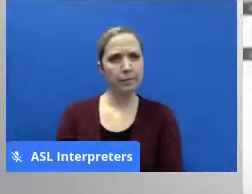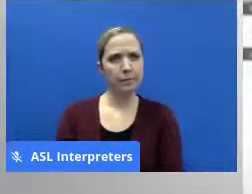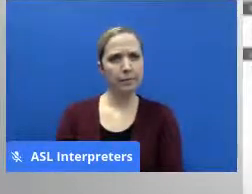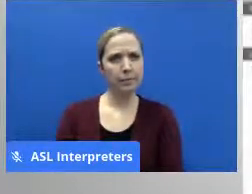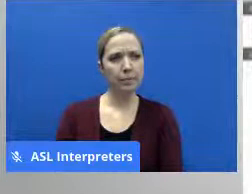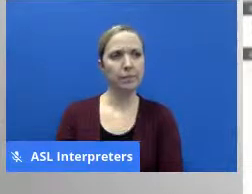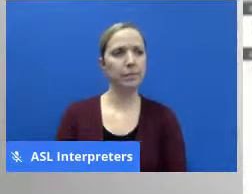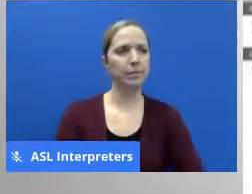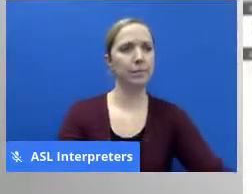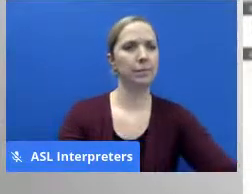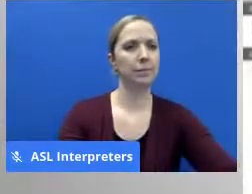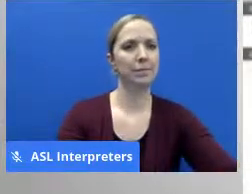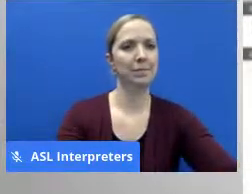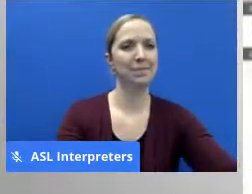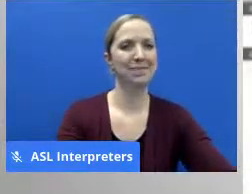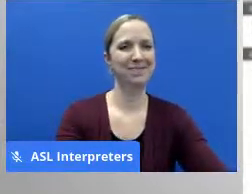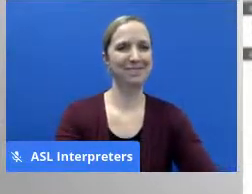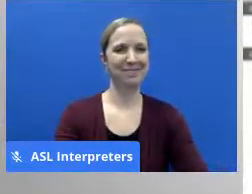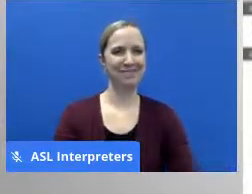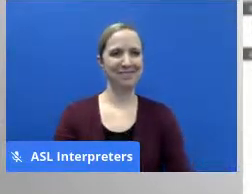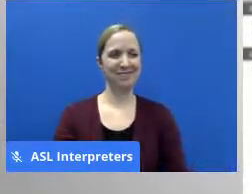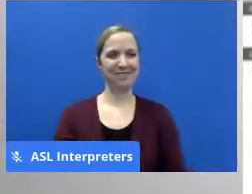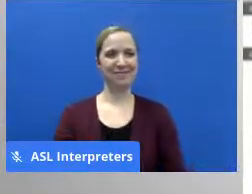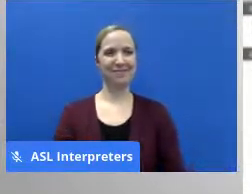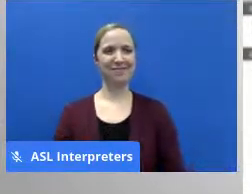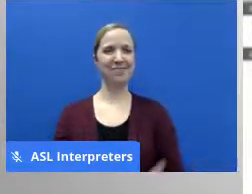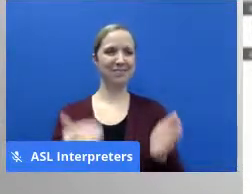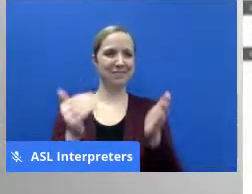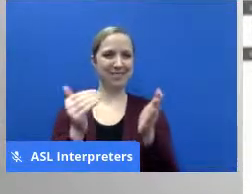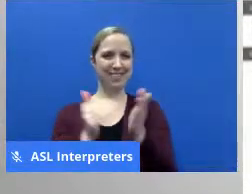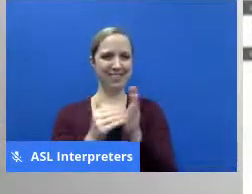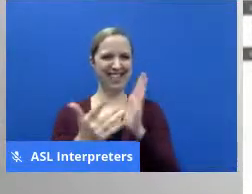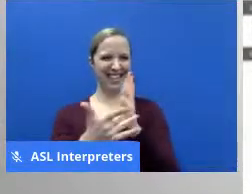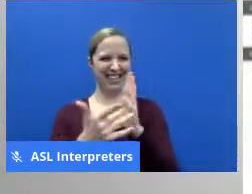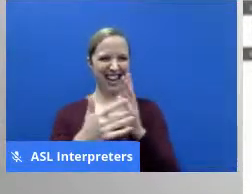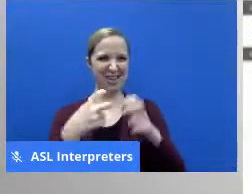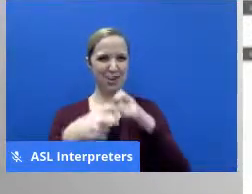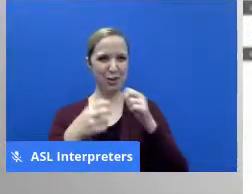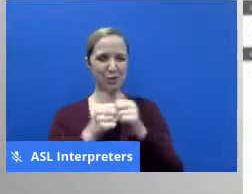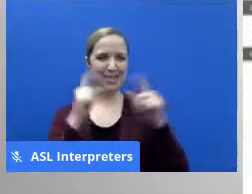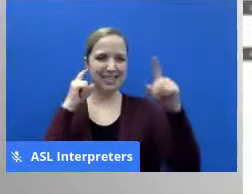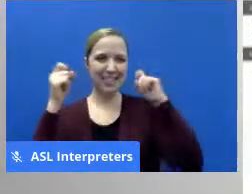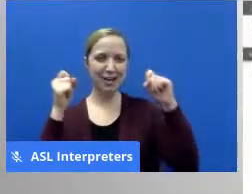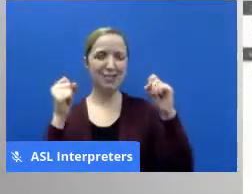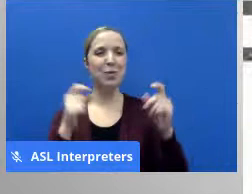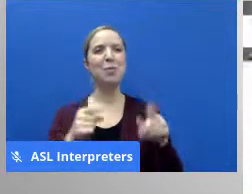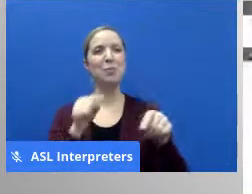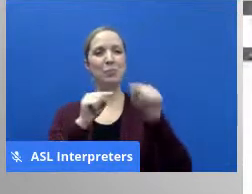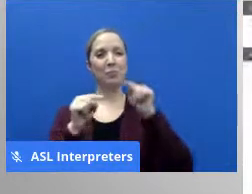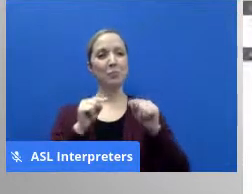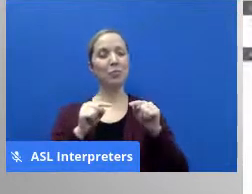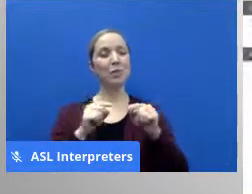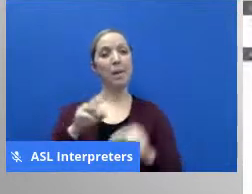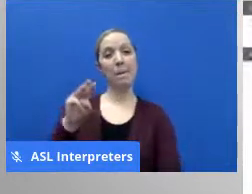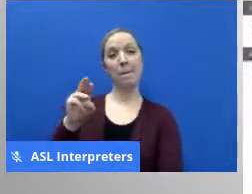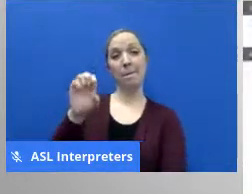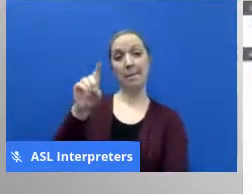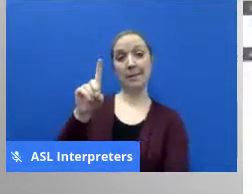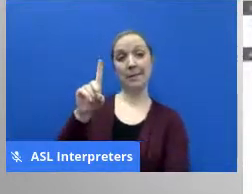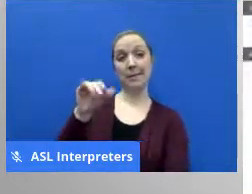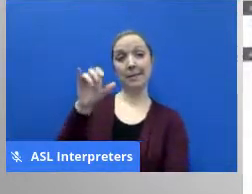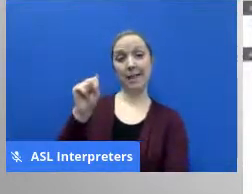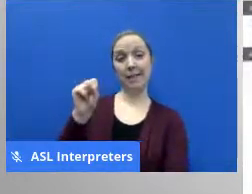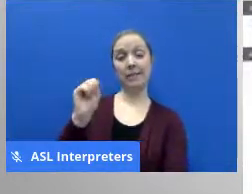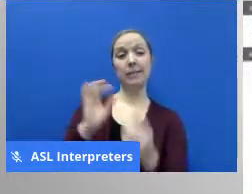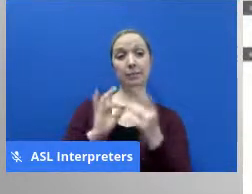recognize that you're saying that they're all covered in KCB, and I haven't taken KCB apart yet, but I would like to make sure that we